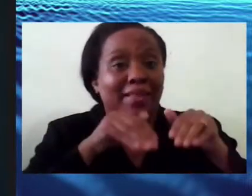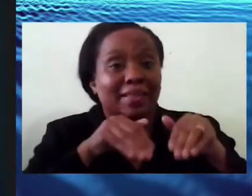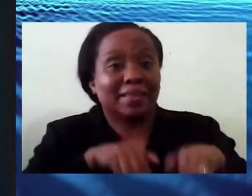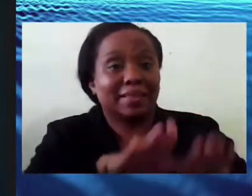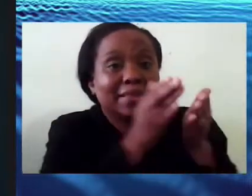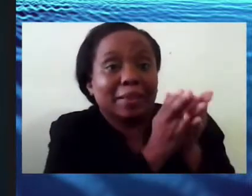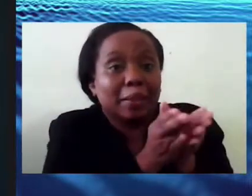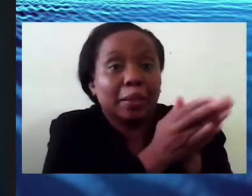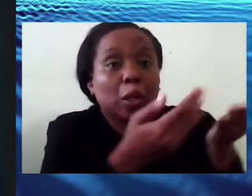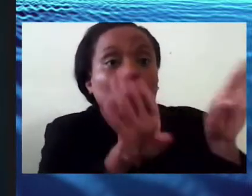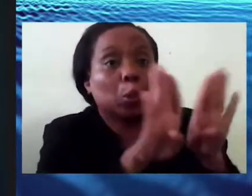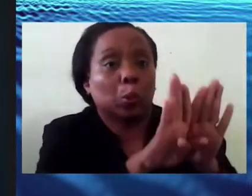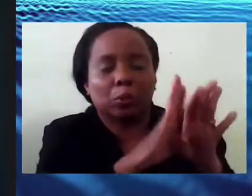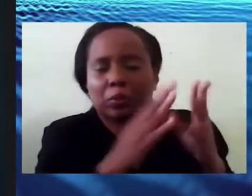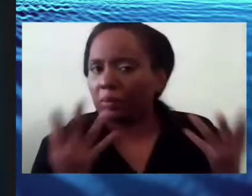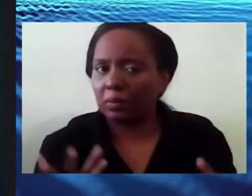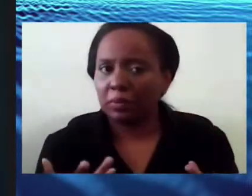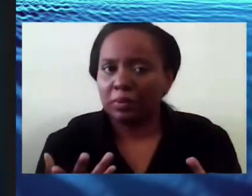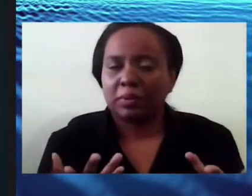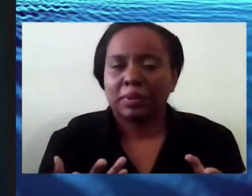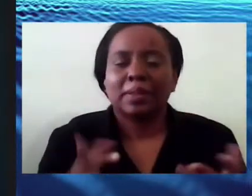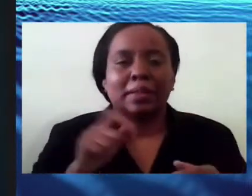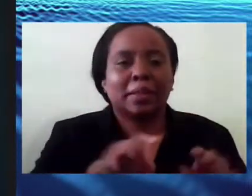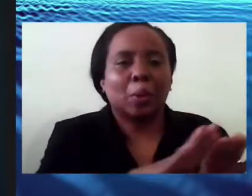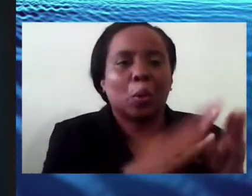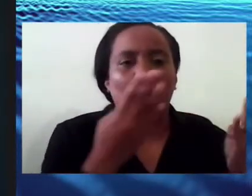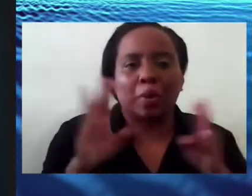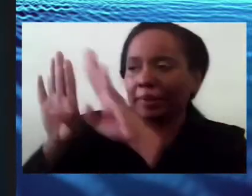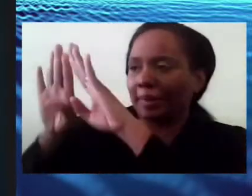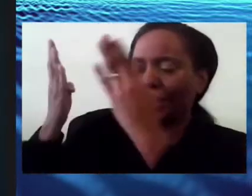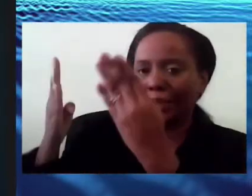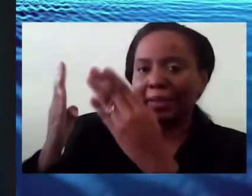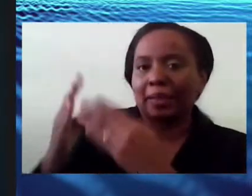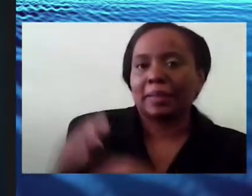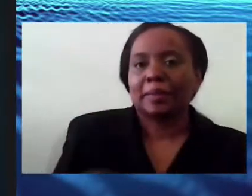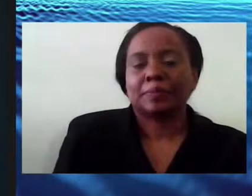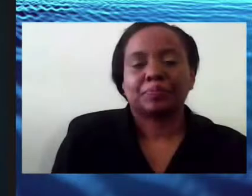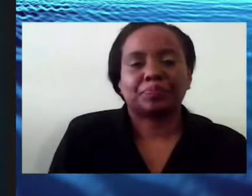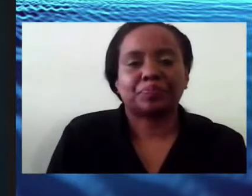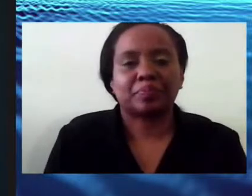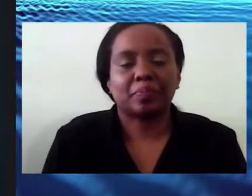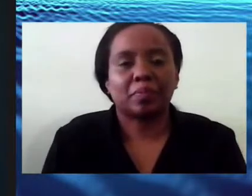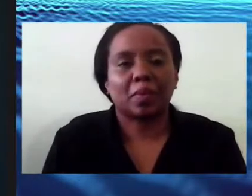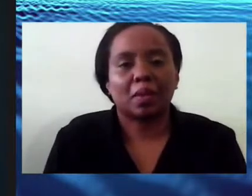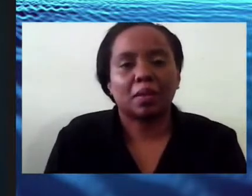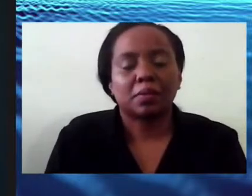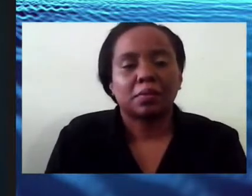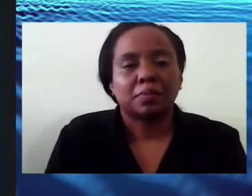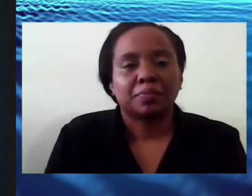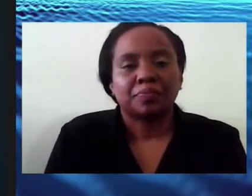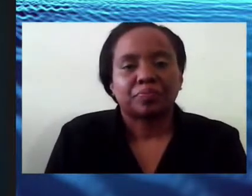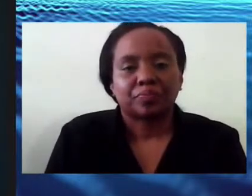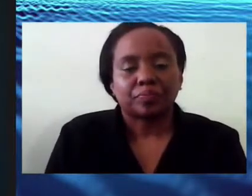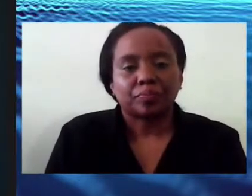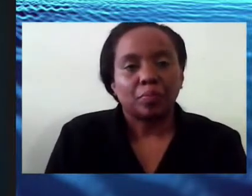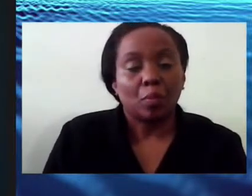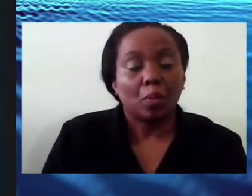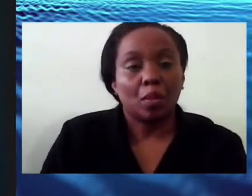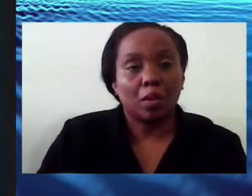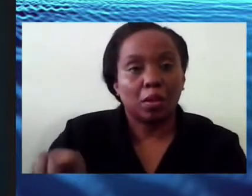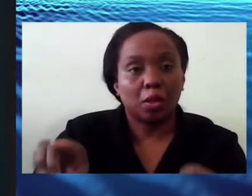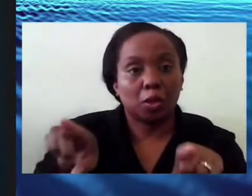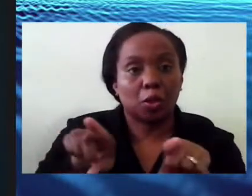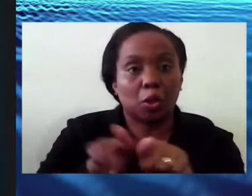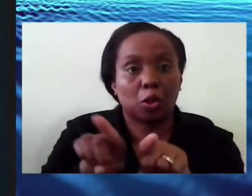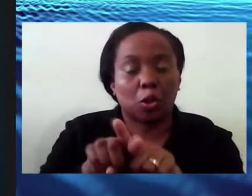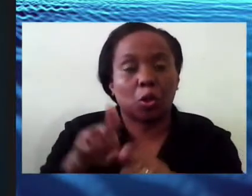tell you this, but even our customary sending of our samples to CARFA in order to test